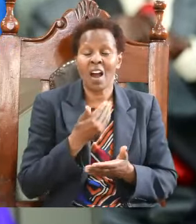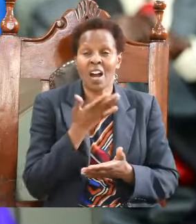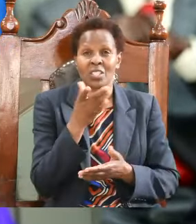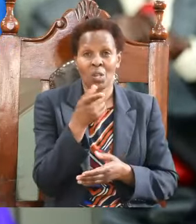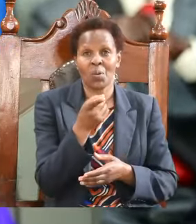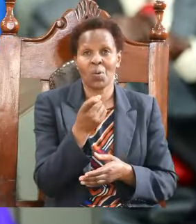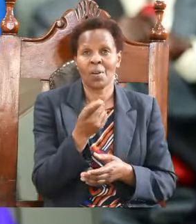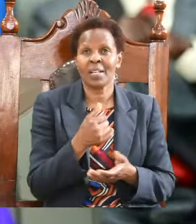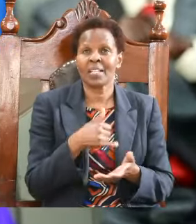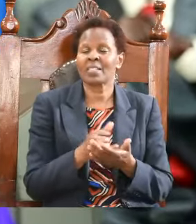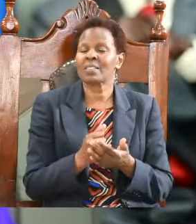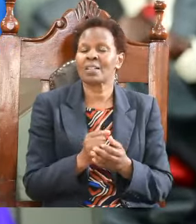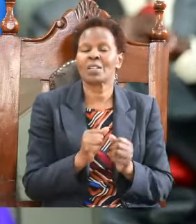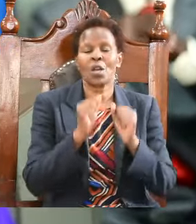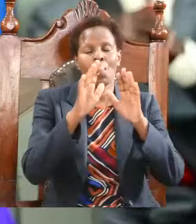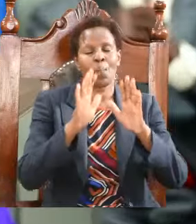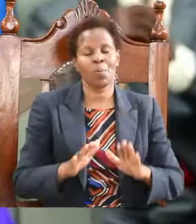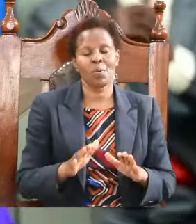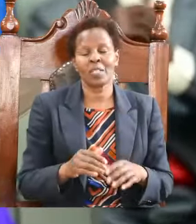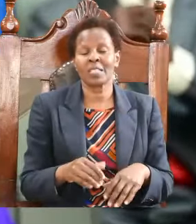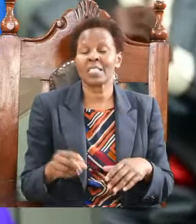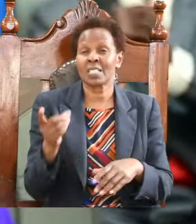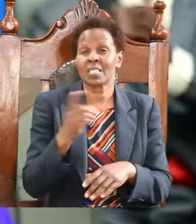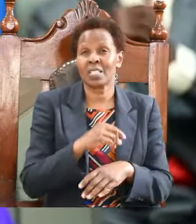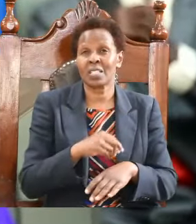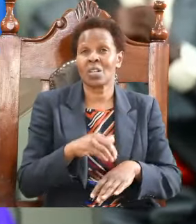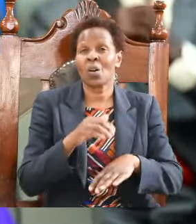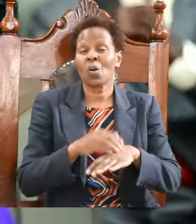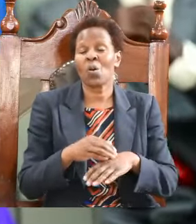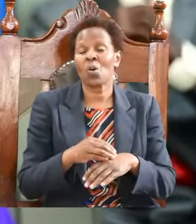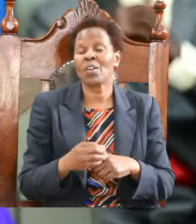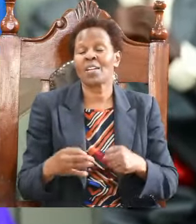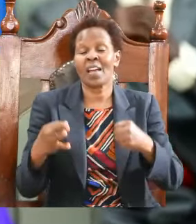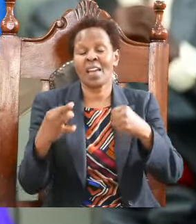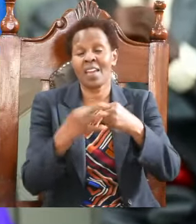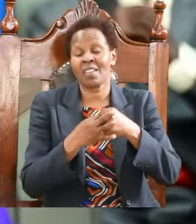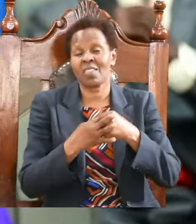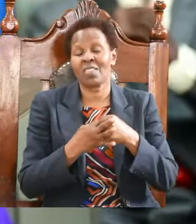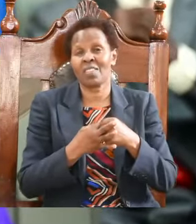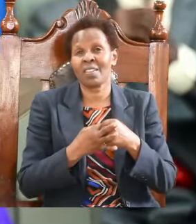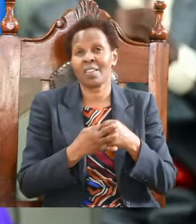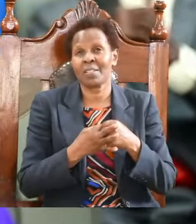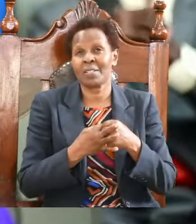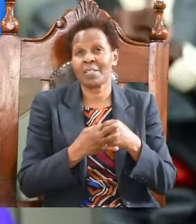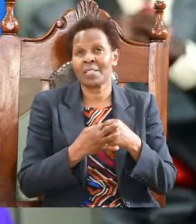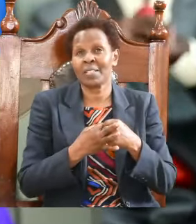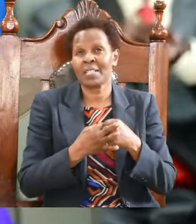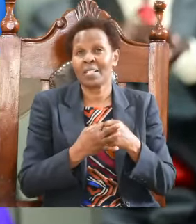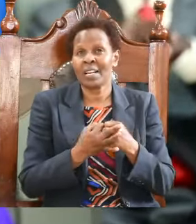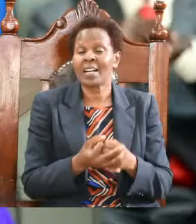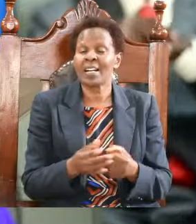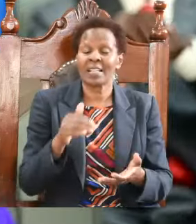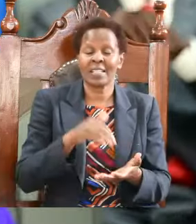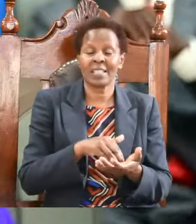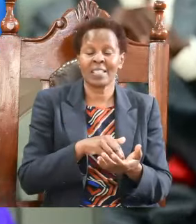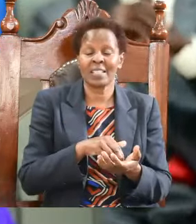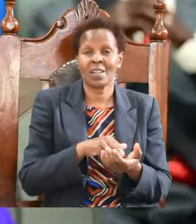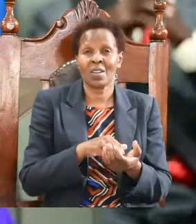day on 8th, and also it collided with the induction of our minister who was